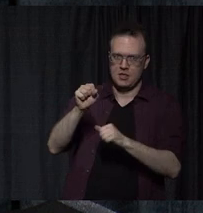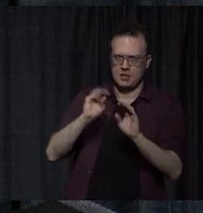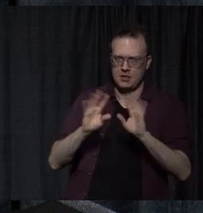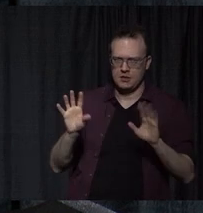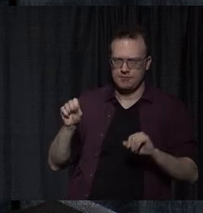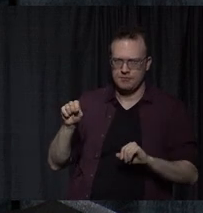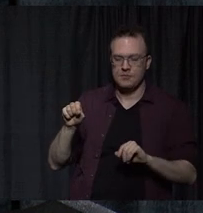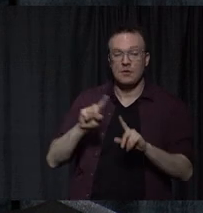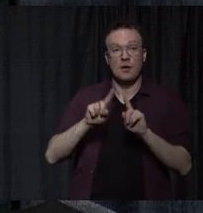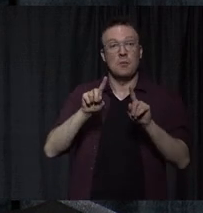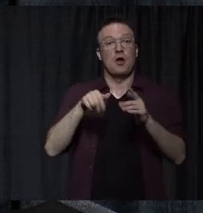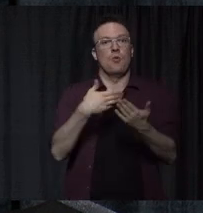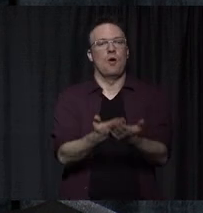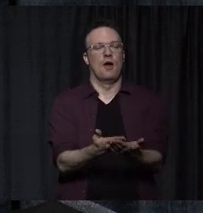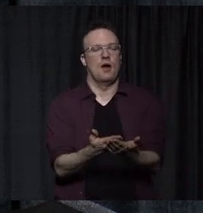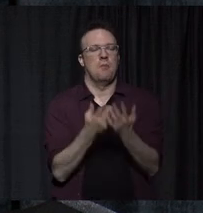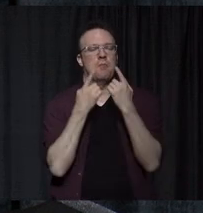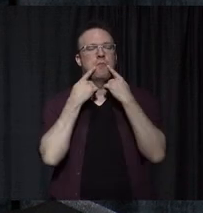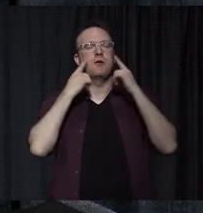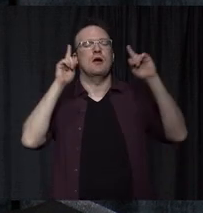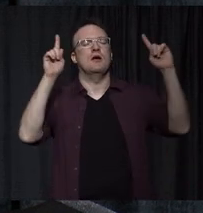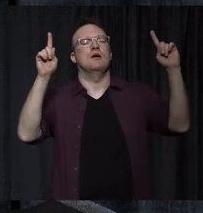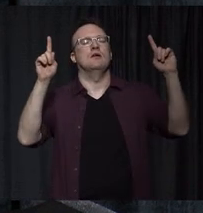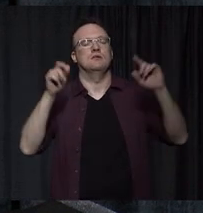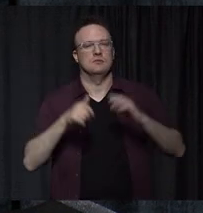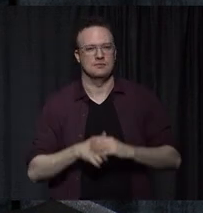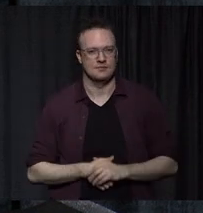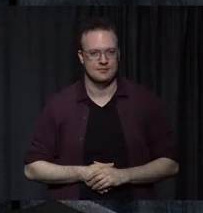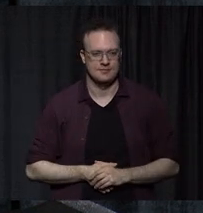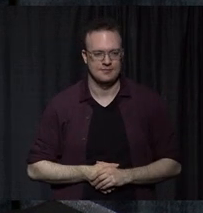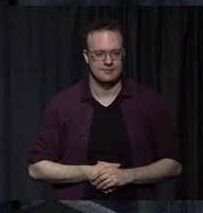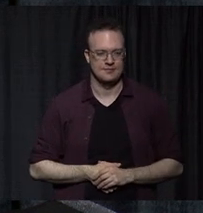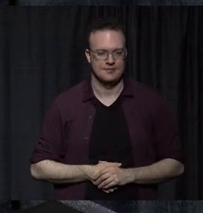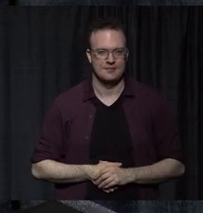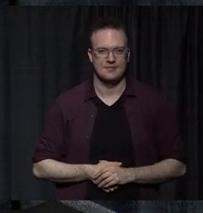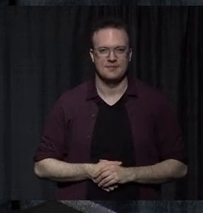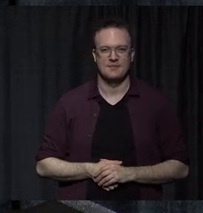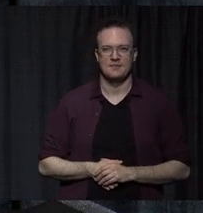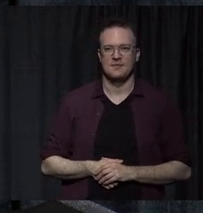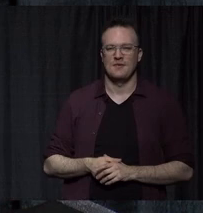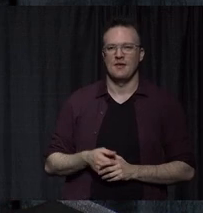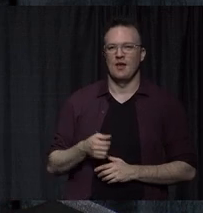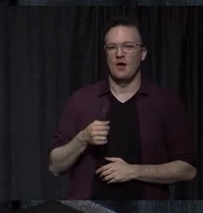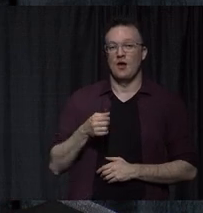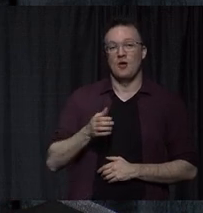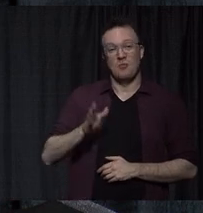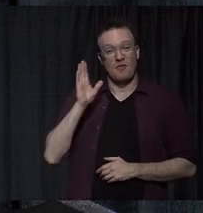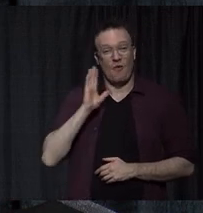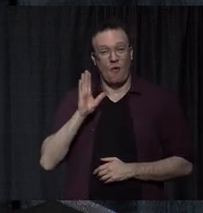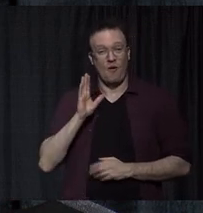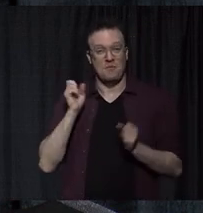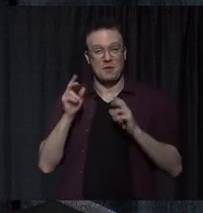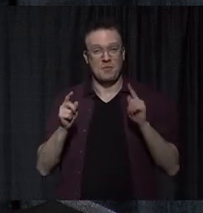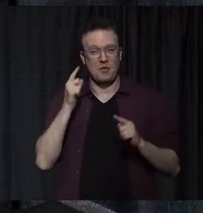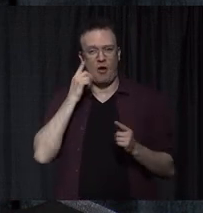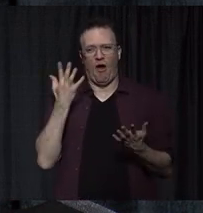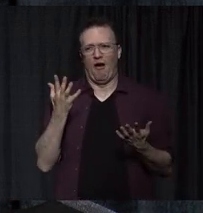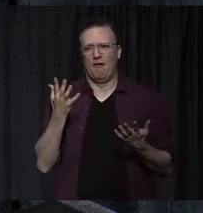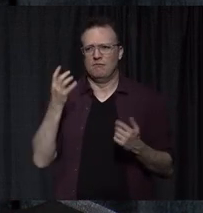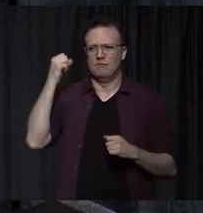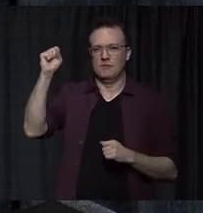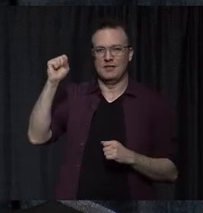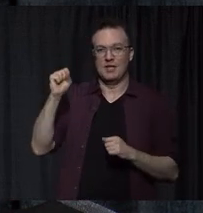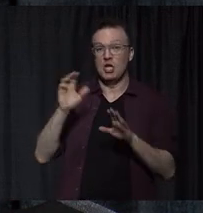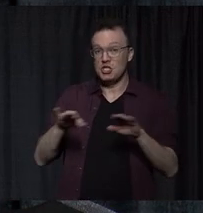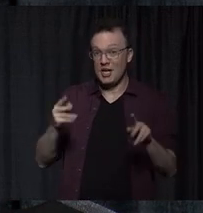clearly, but it's here. What once seemed far too radical, can you imagine? Childcare